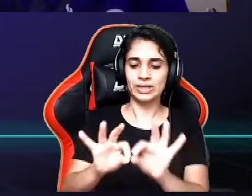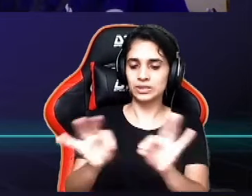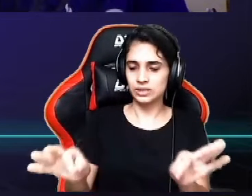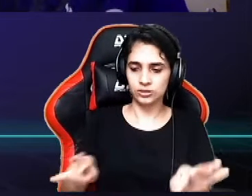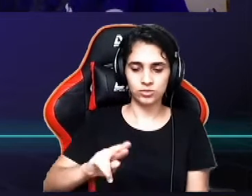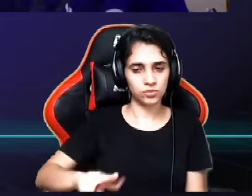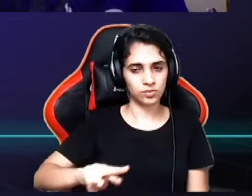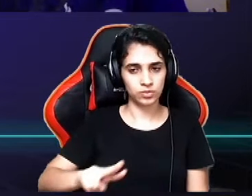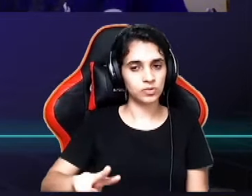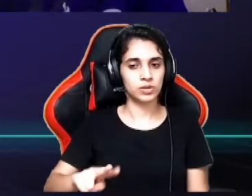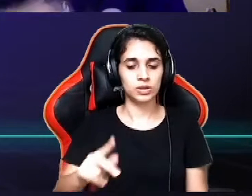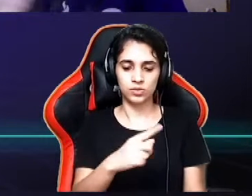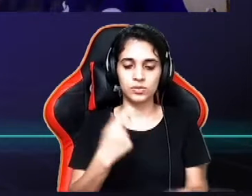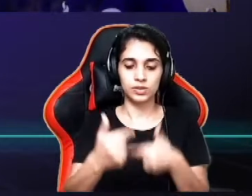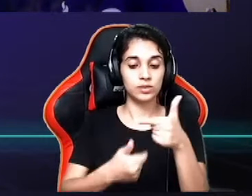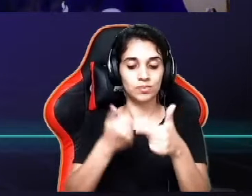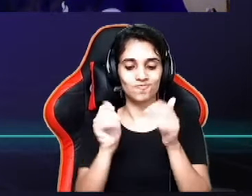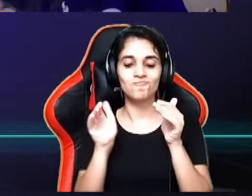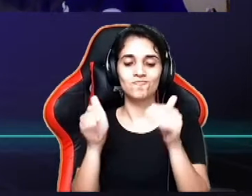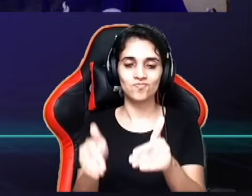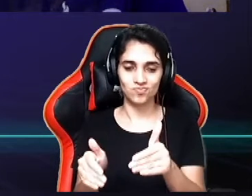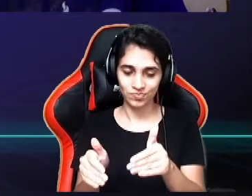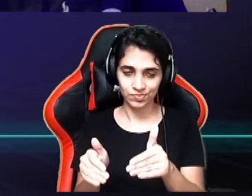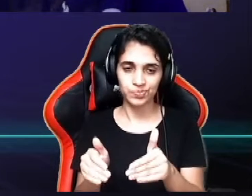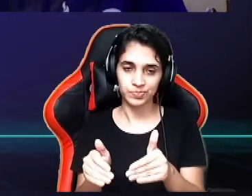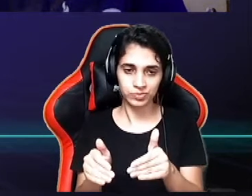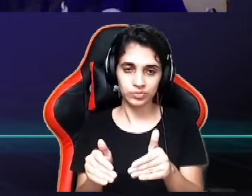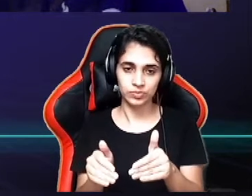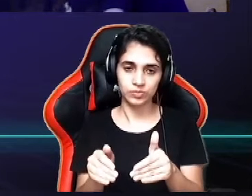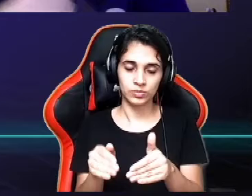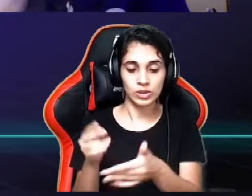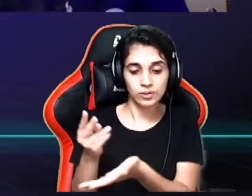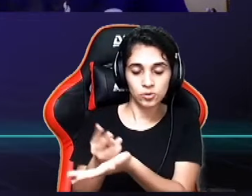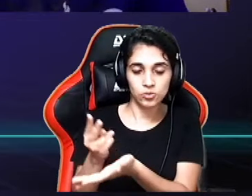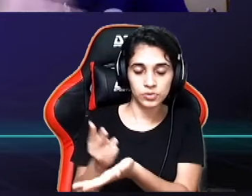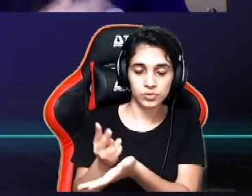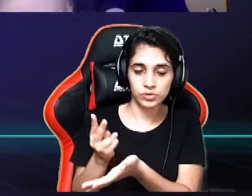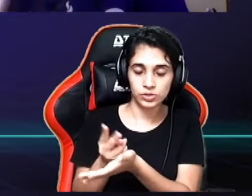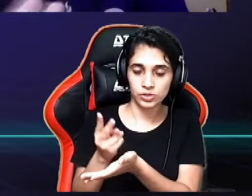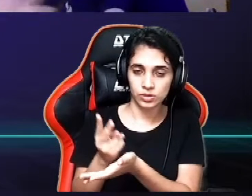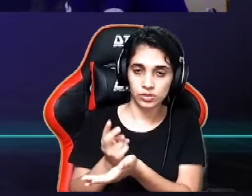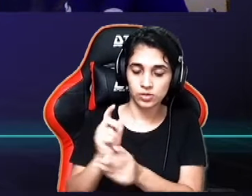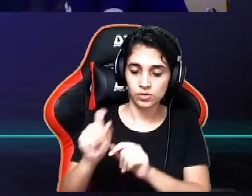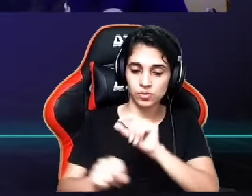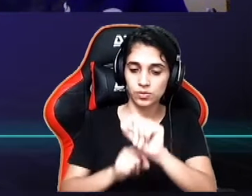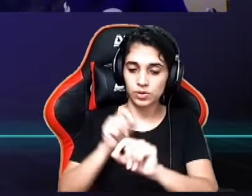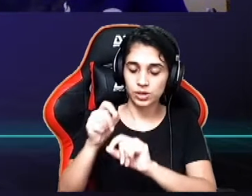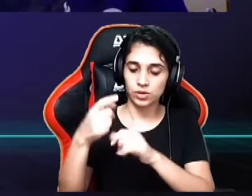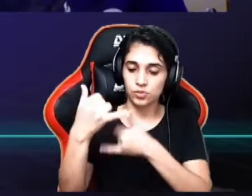something too simple. So we work on that, but we've been working so that